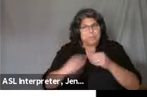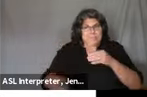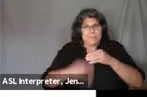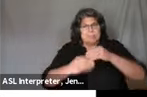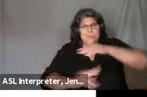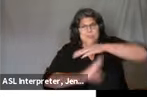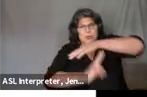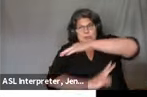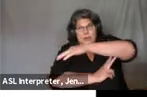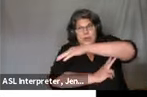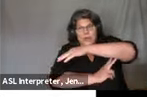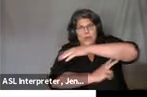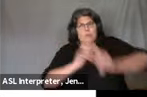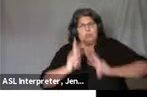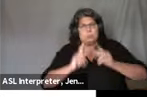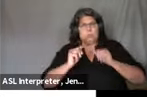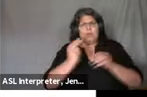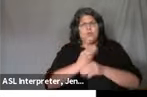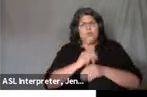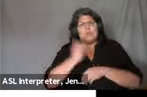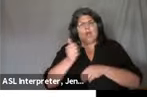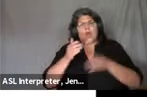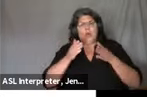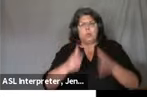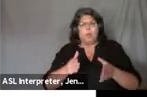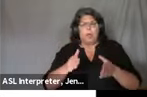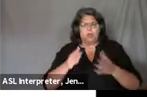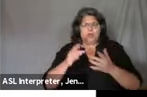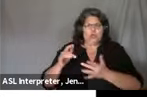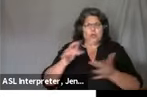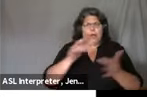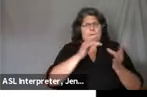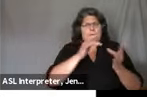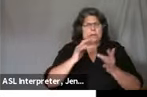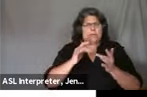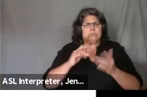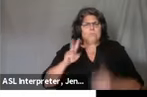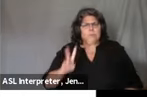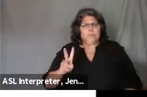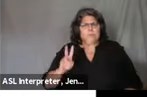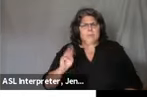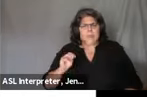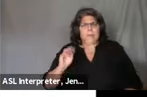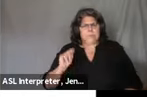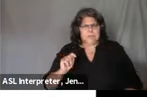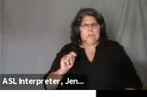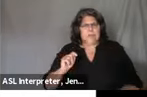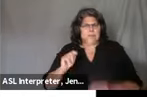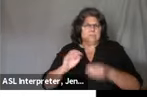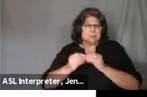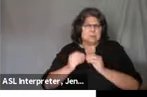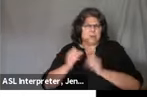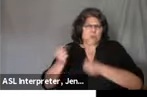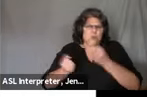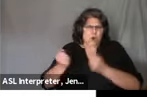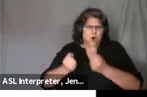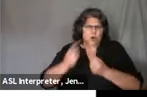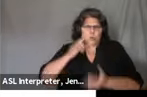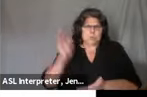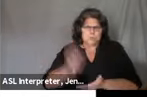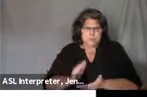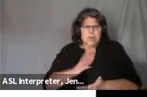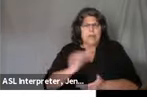to use other modes of travel, that VMT overall would be reduced, and conversely LOS as